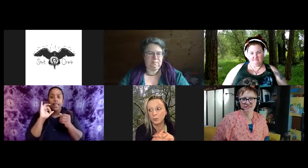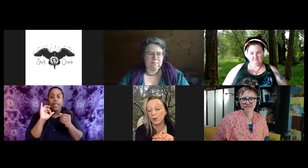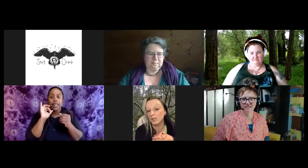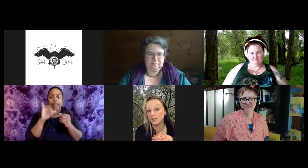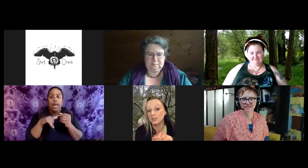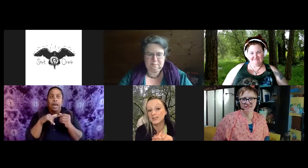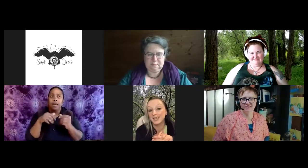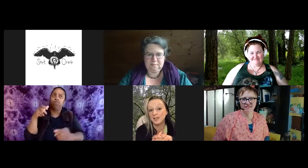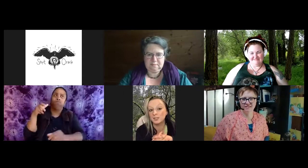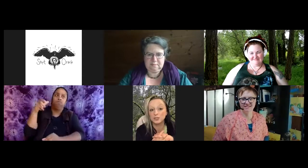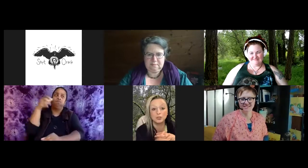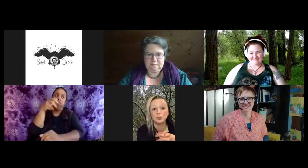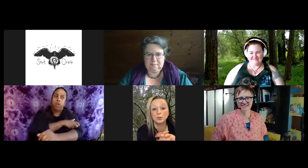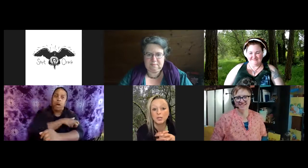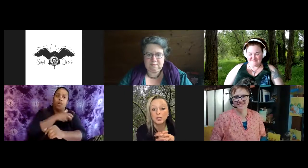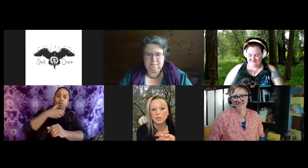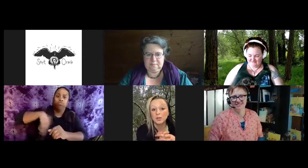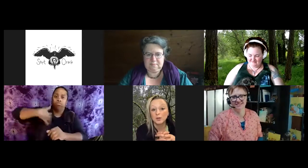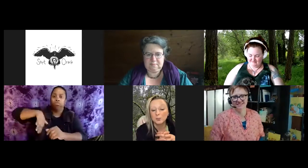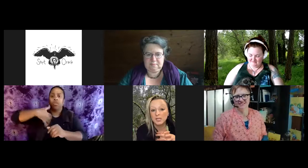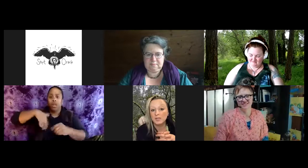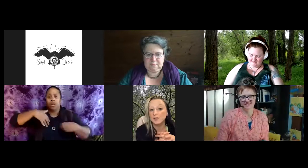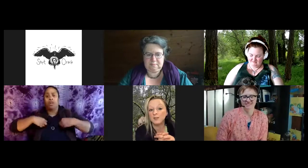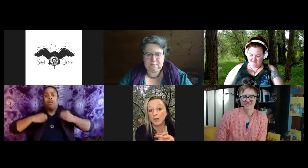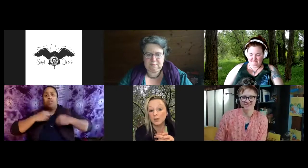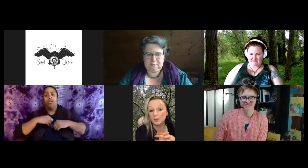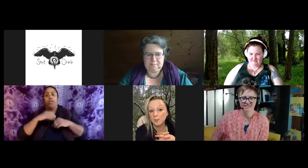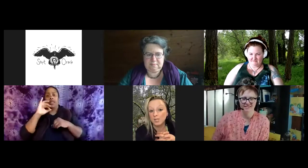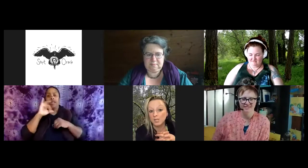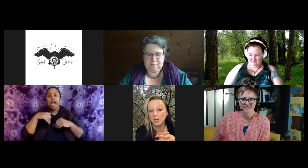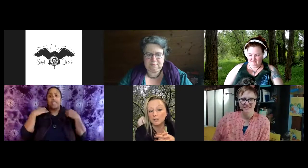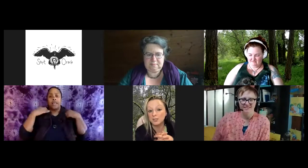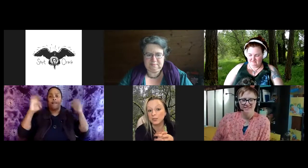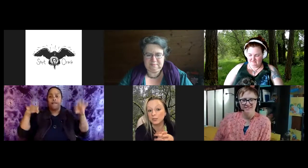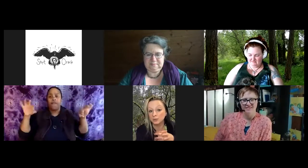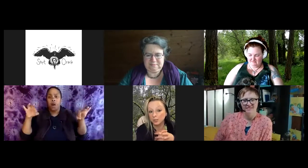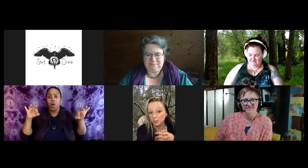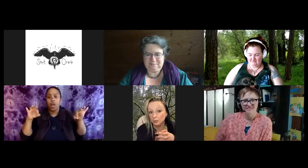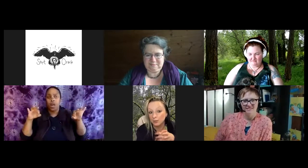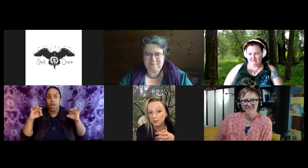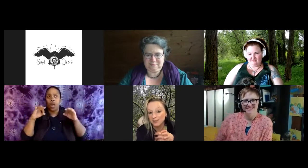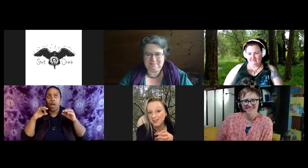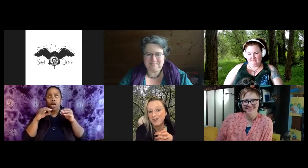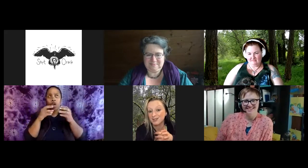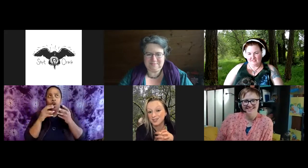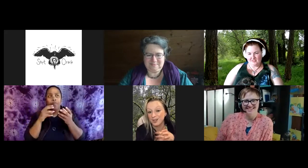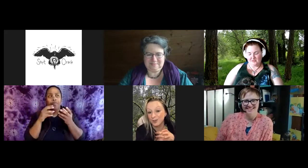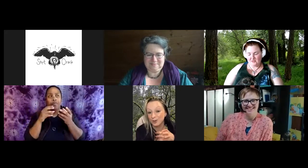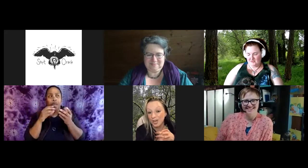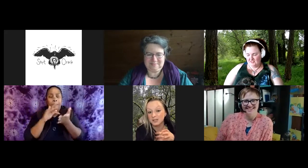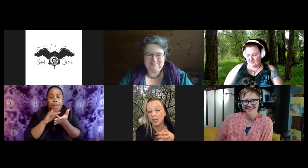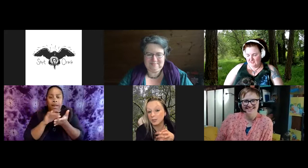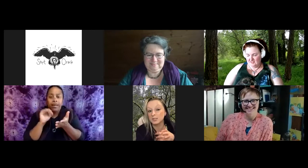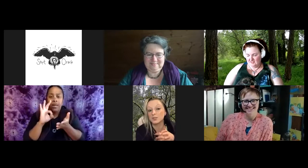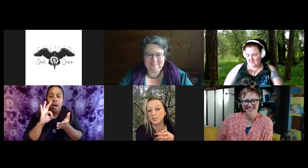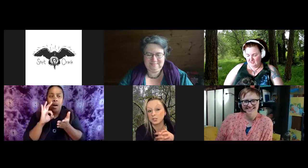so potent. It's said to be the fairy remedy of eternal youth. So